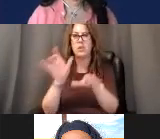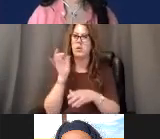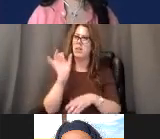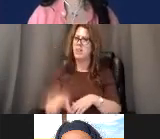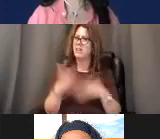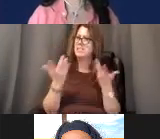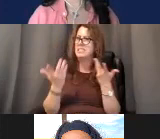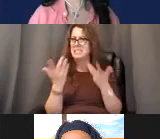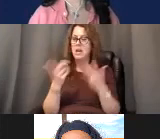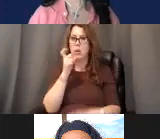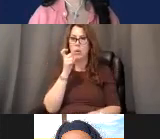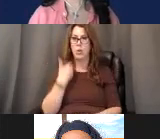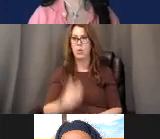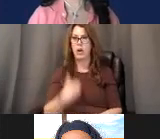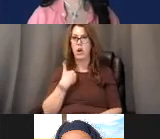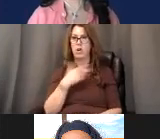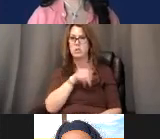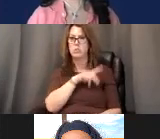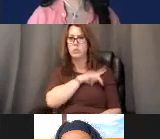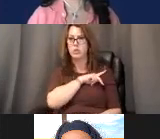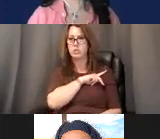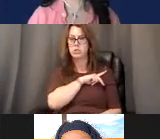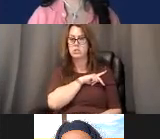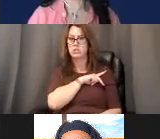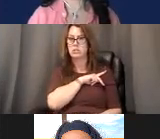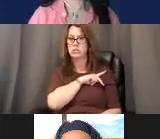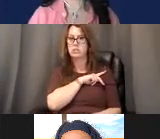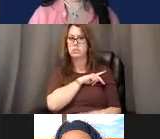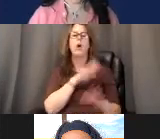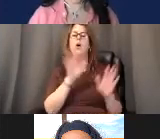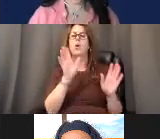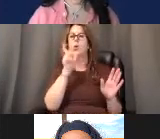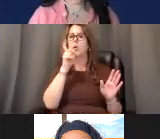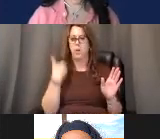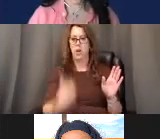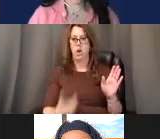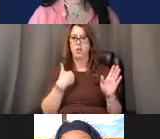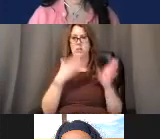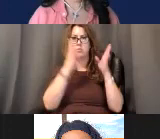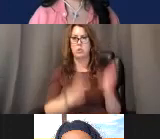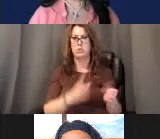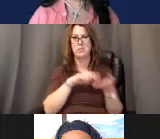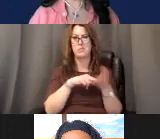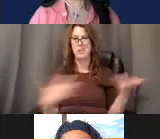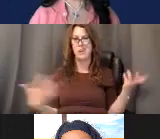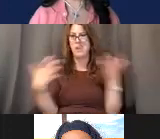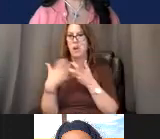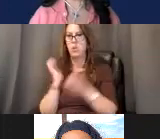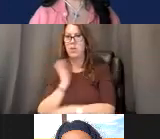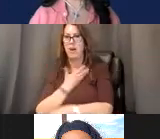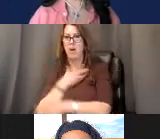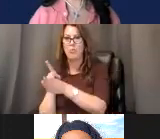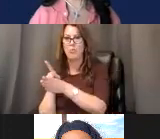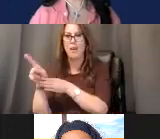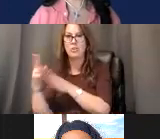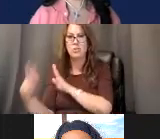person is not always consistent or aligned with our professional role, which may not always align with the system within which we are working